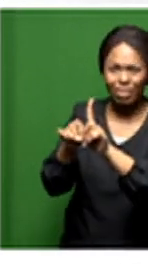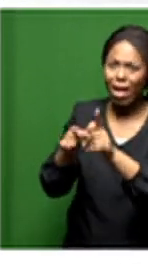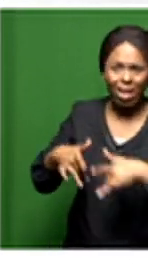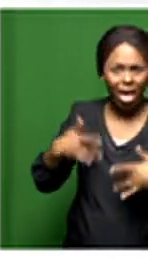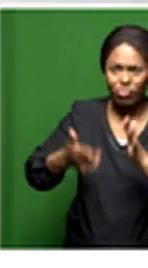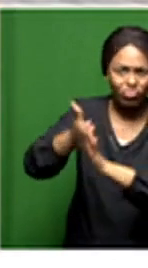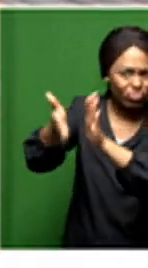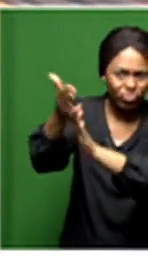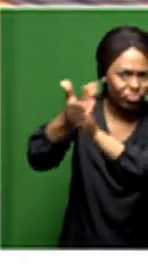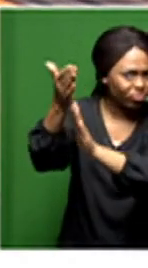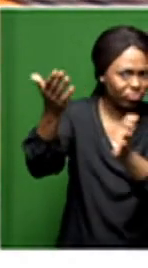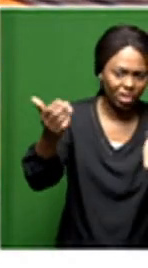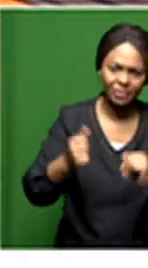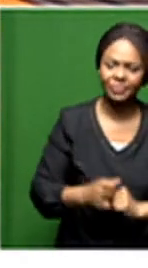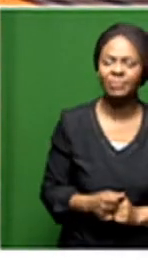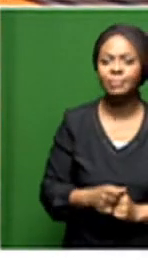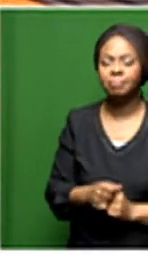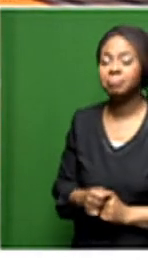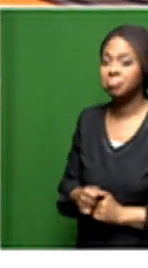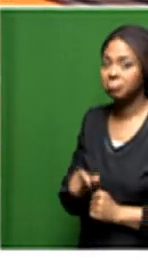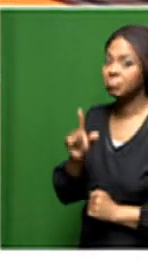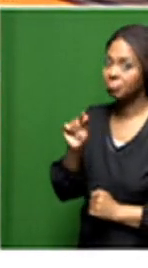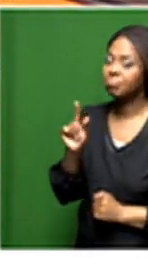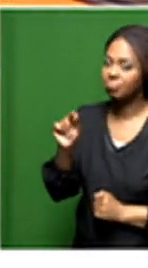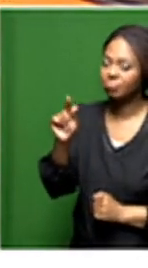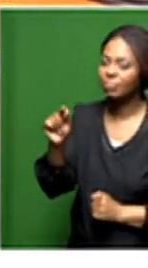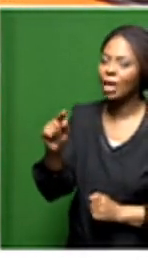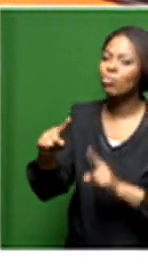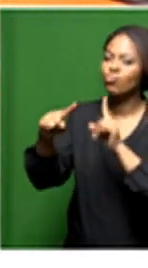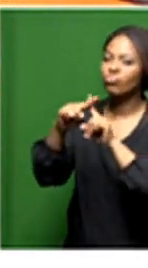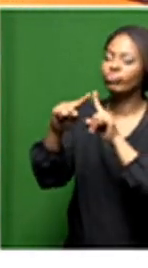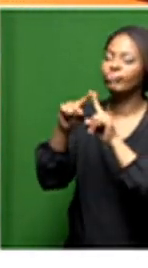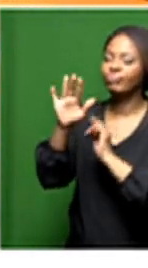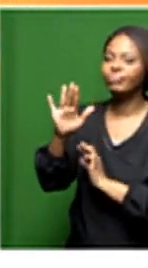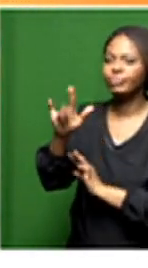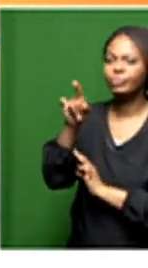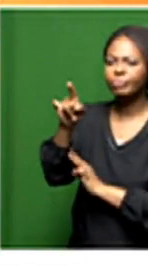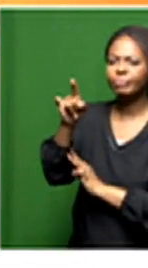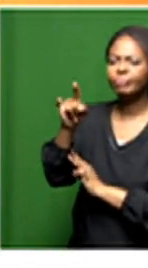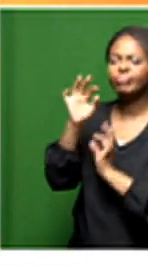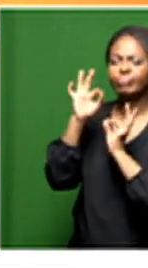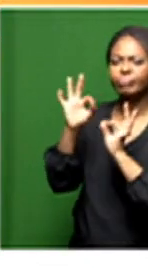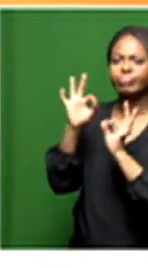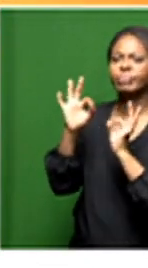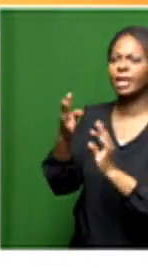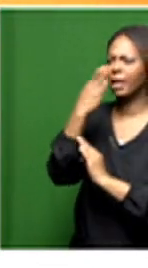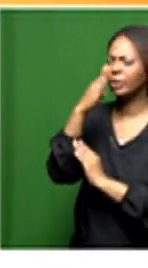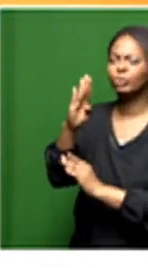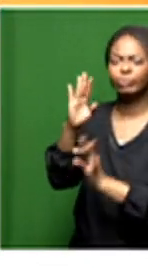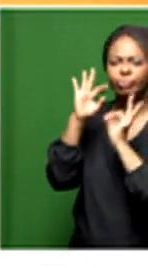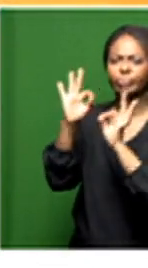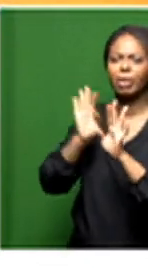know, Beverley, I absolutely love your positive outlook and positive mindset. And I know that whosoever will be reading this